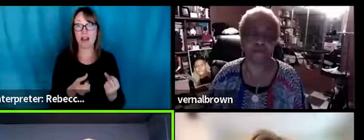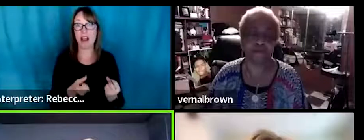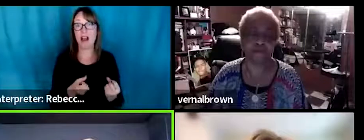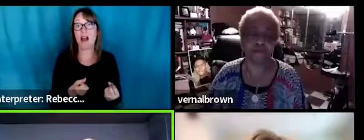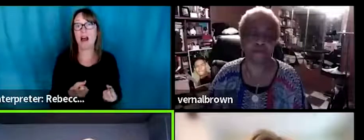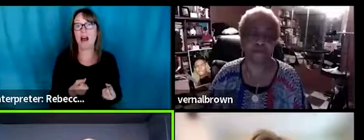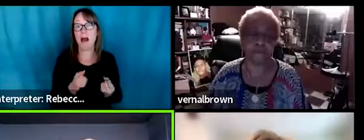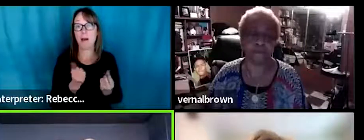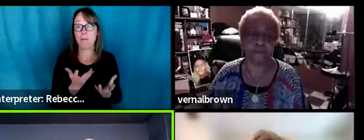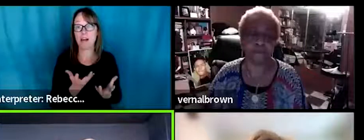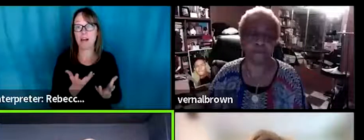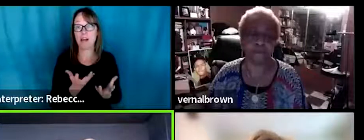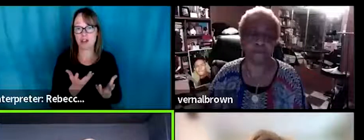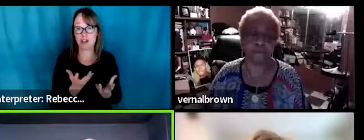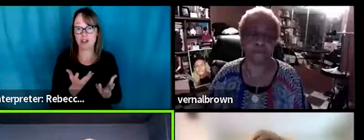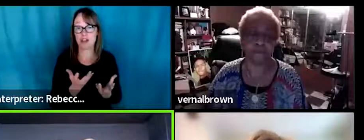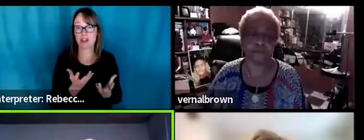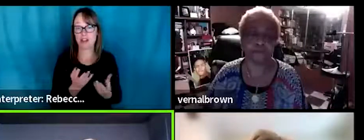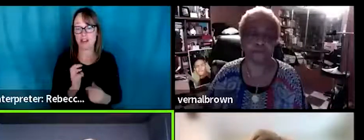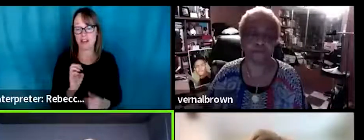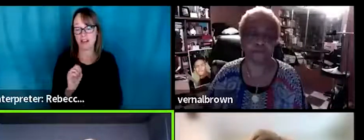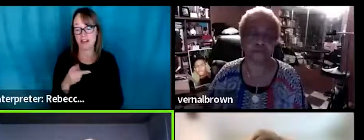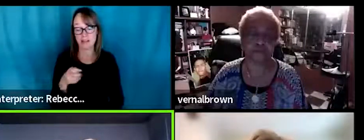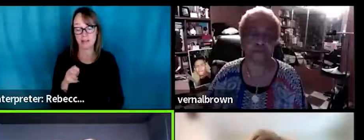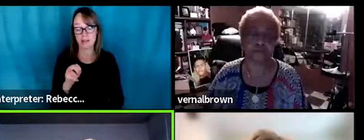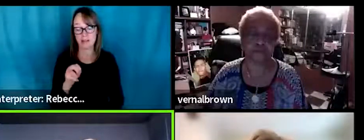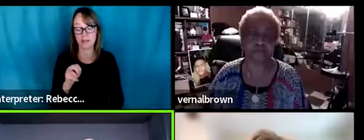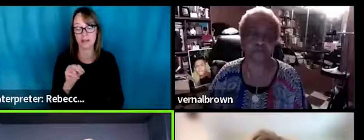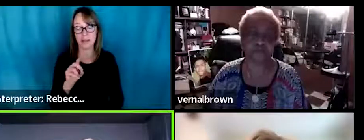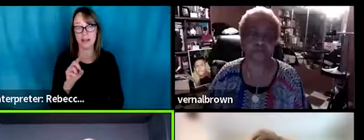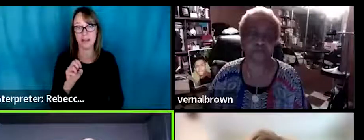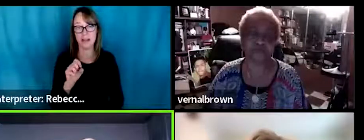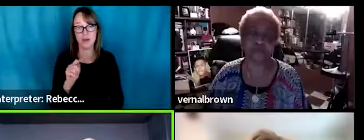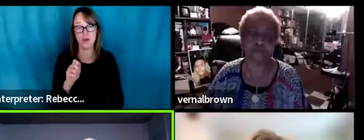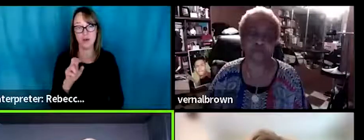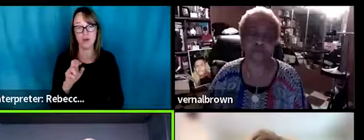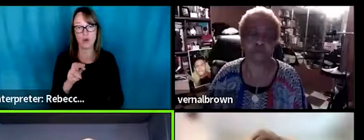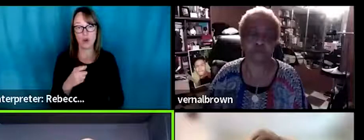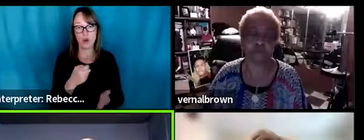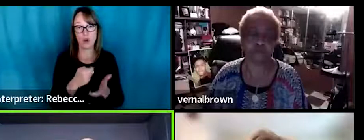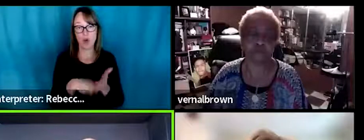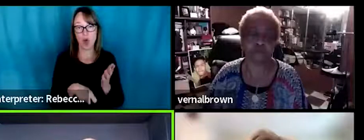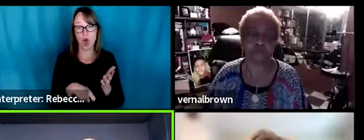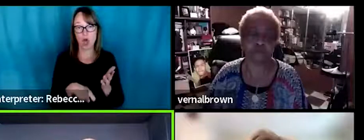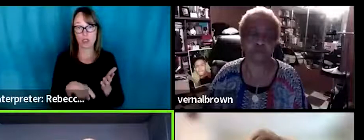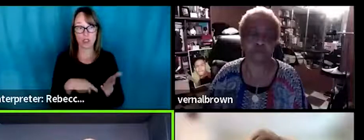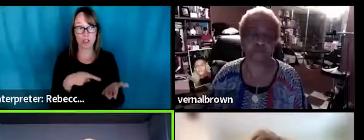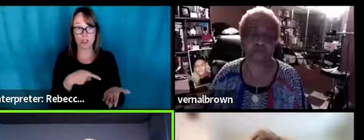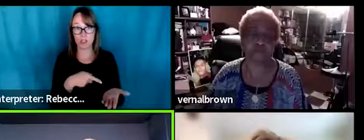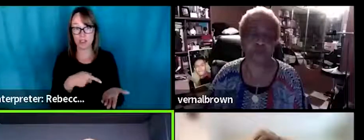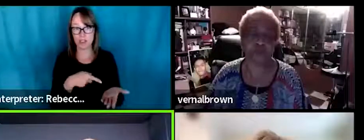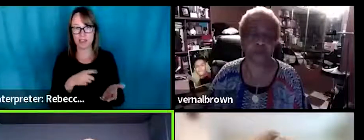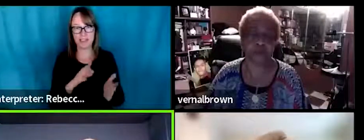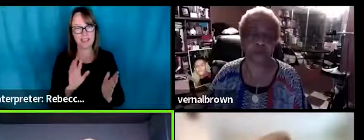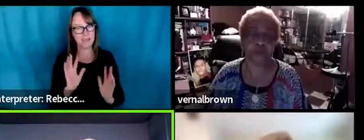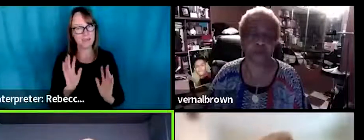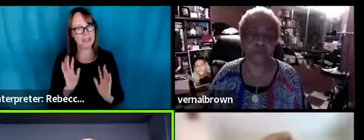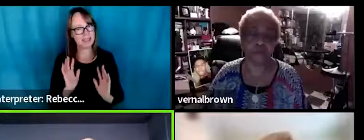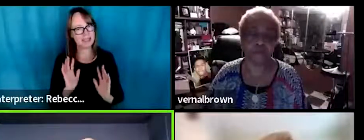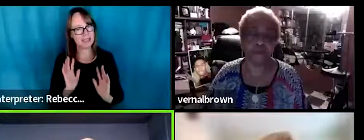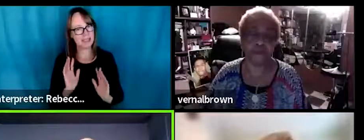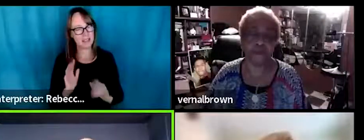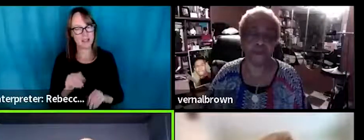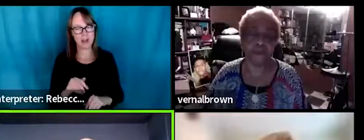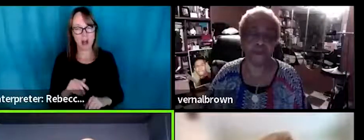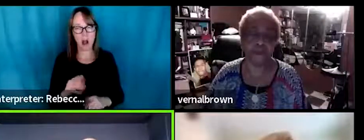of the expenditure cost, I would be against. For whatever reason, this hadn't been reviewed in the past, that's behind us, but